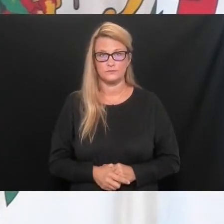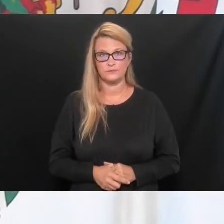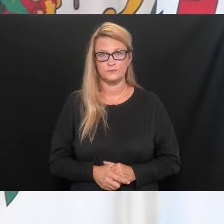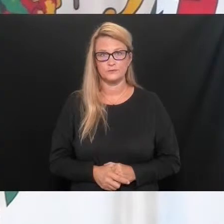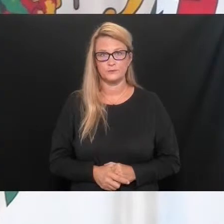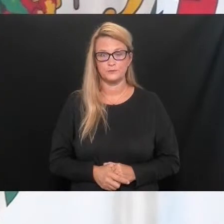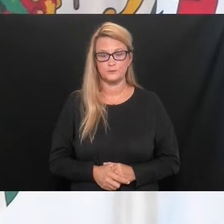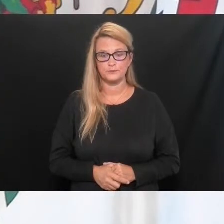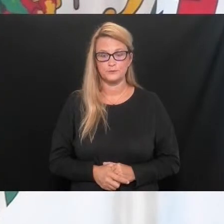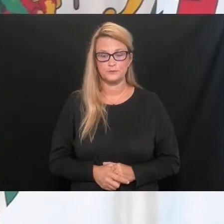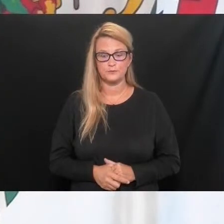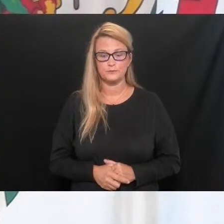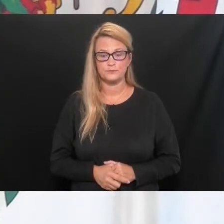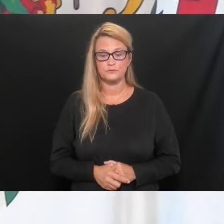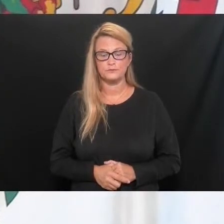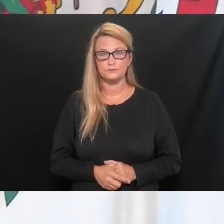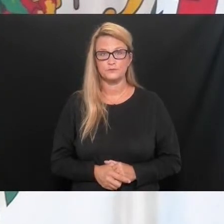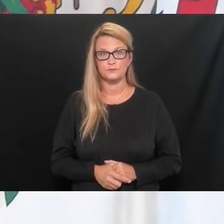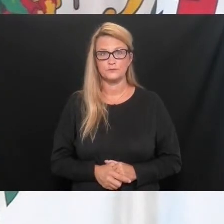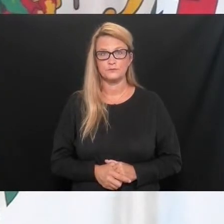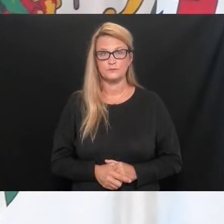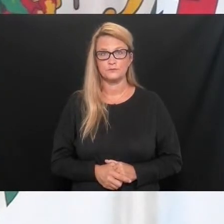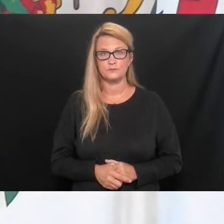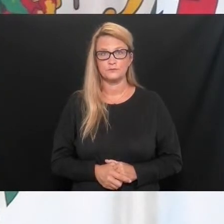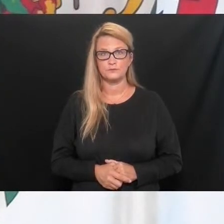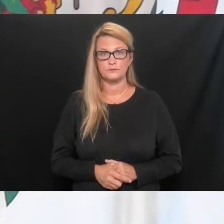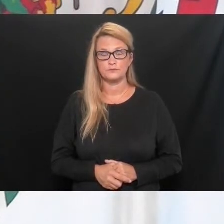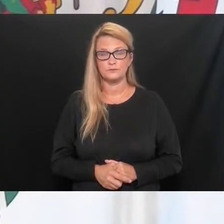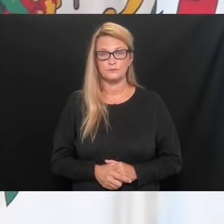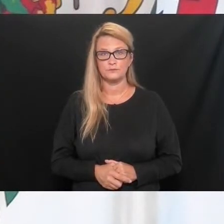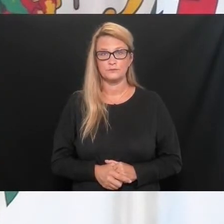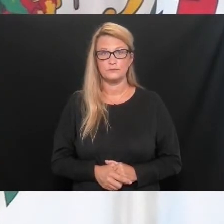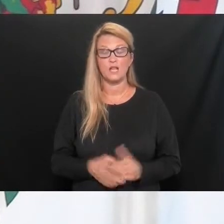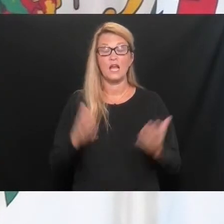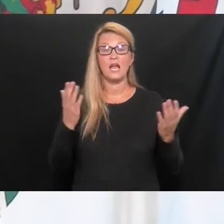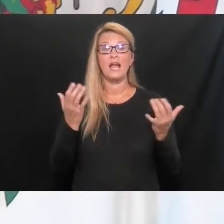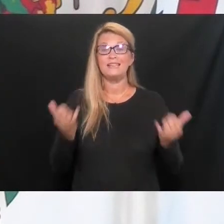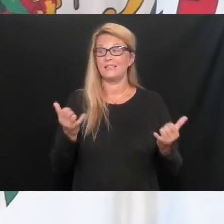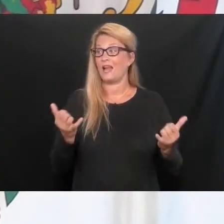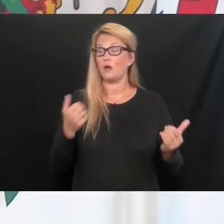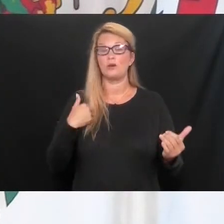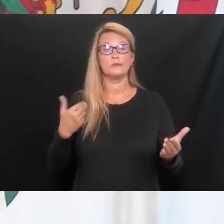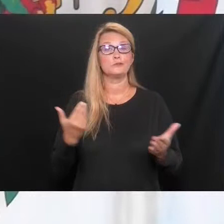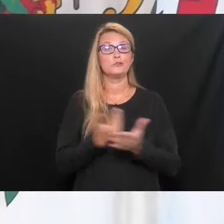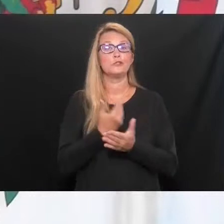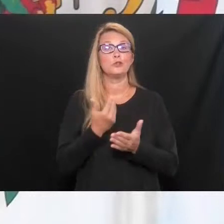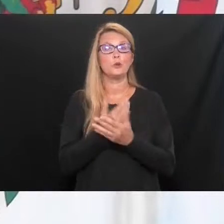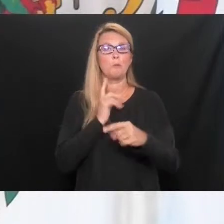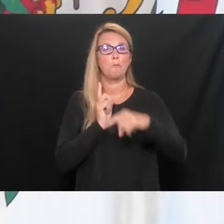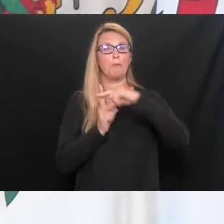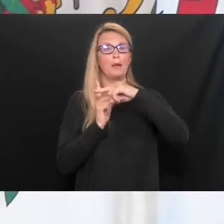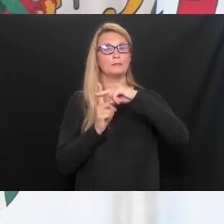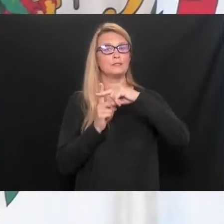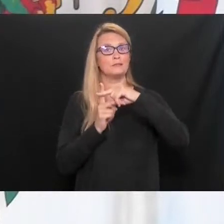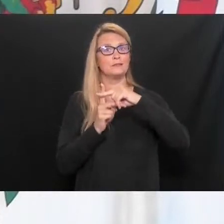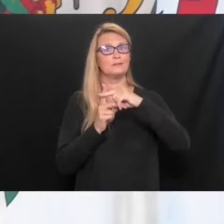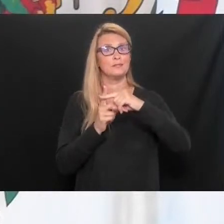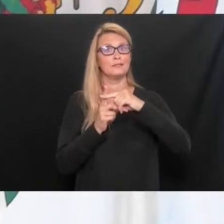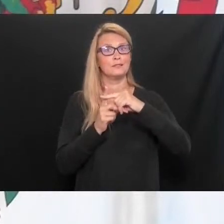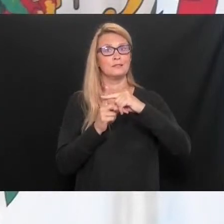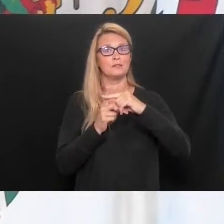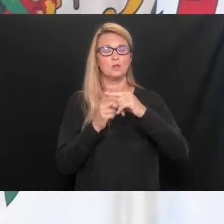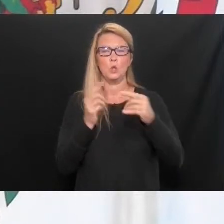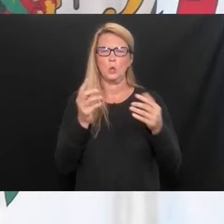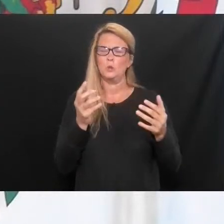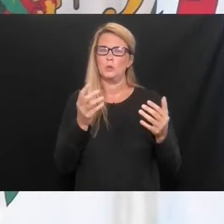stay close with me about this. Our new positive cases, we'd like to see them under 200.